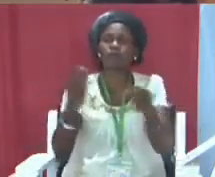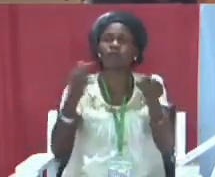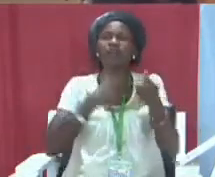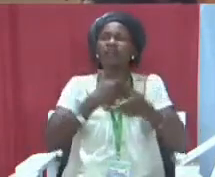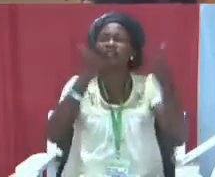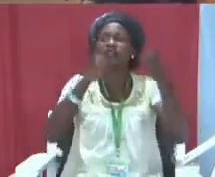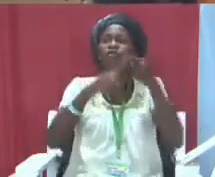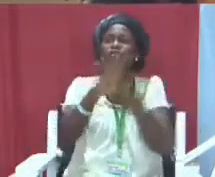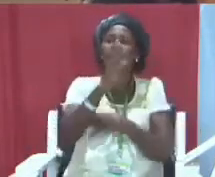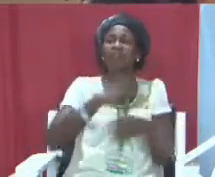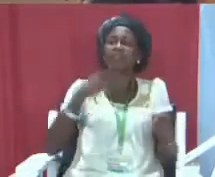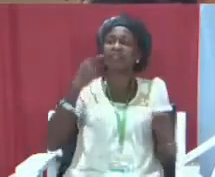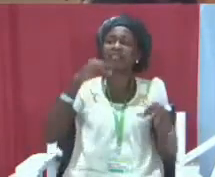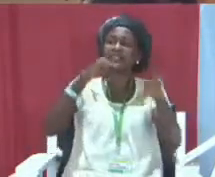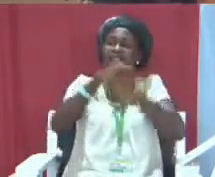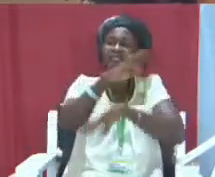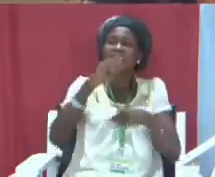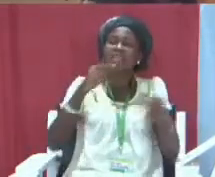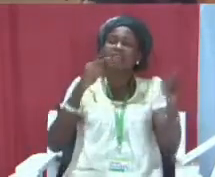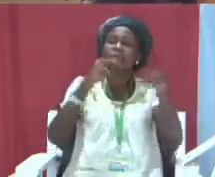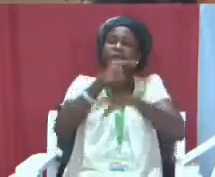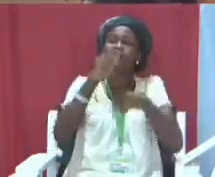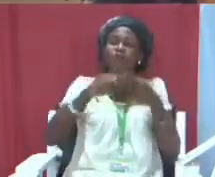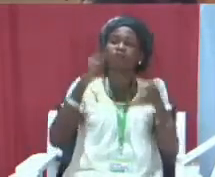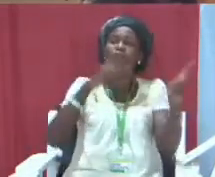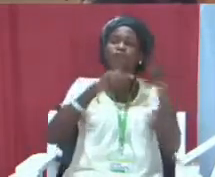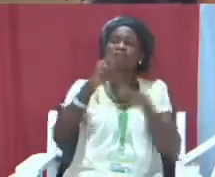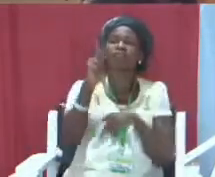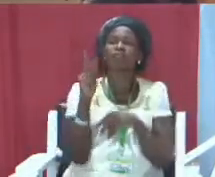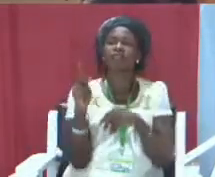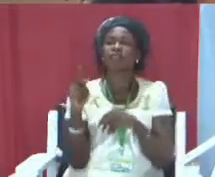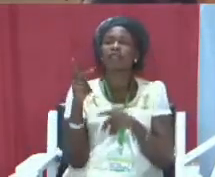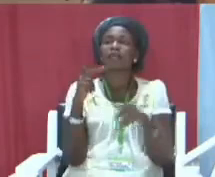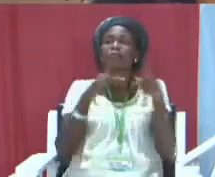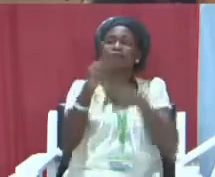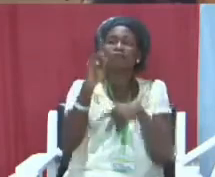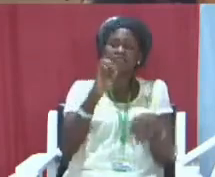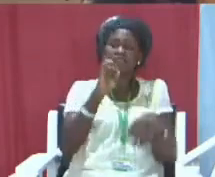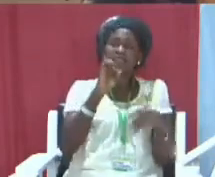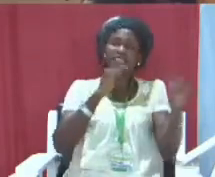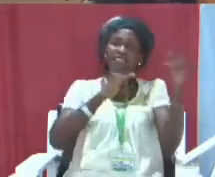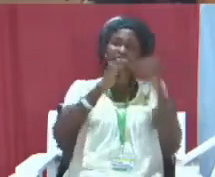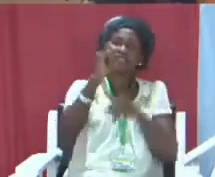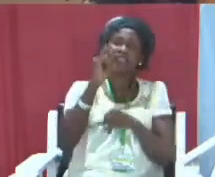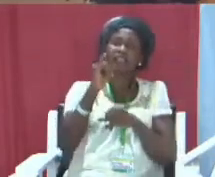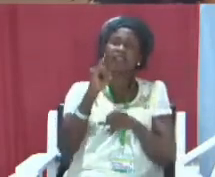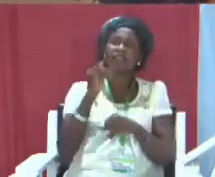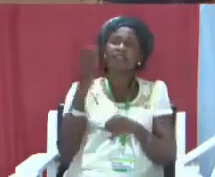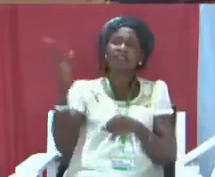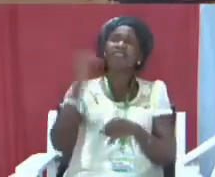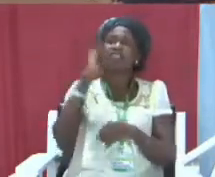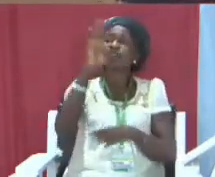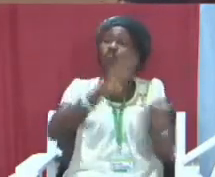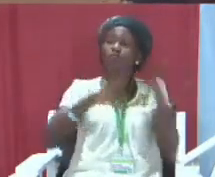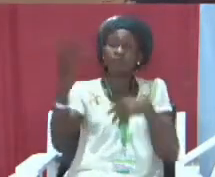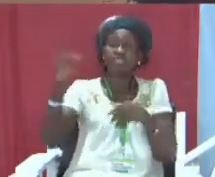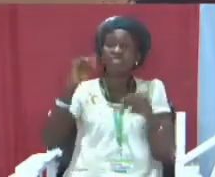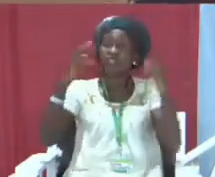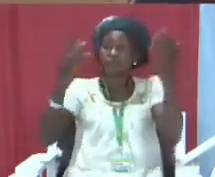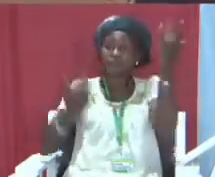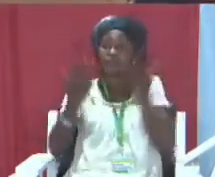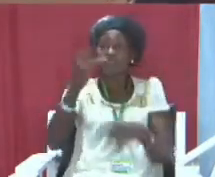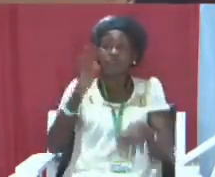he sent a message to the prophet. Prophet Isaiah, there is trouble. There is fire on the